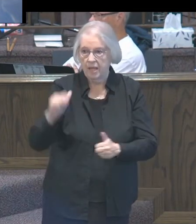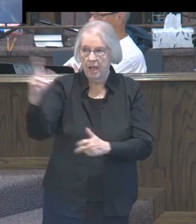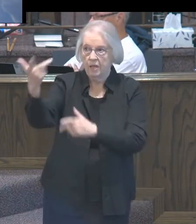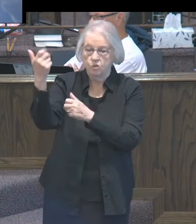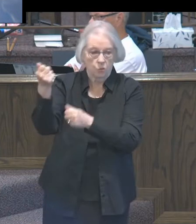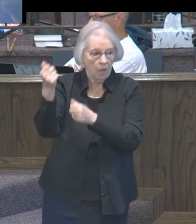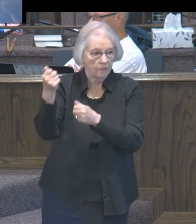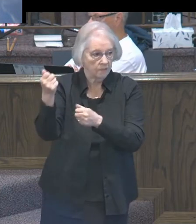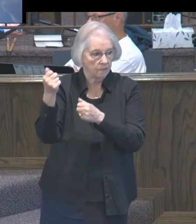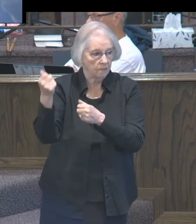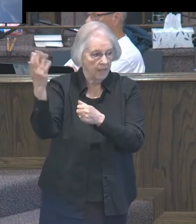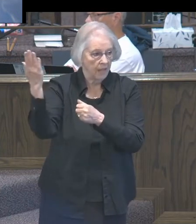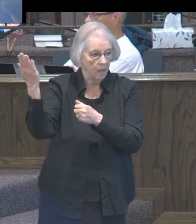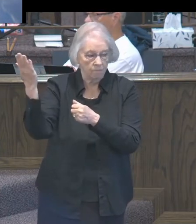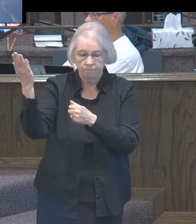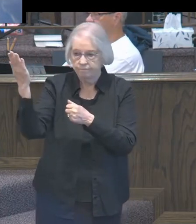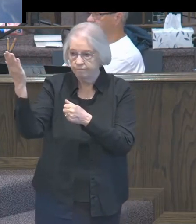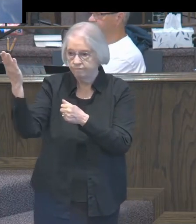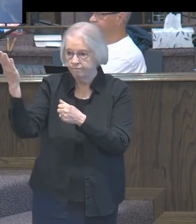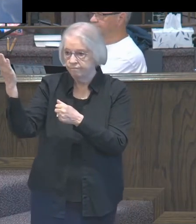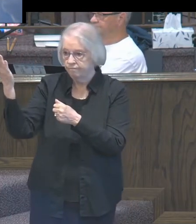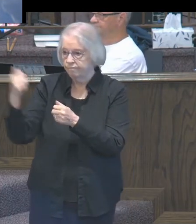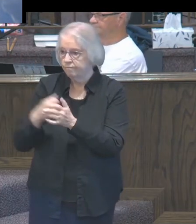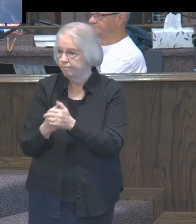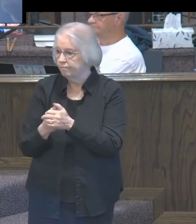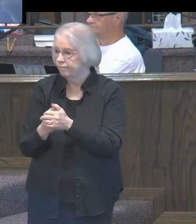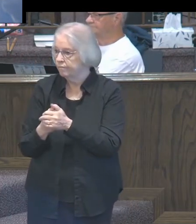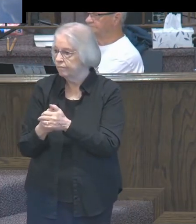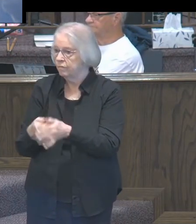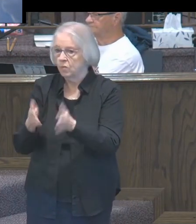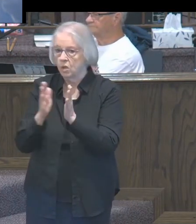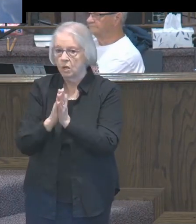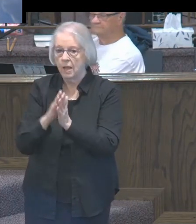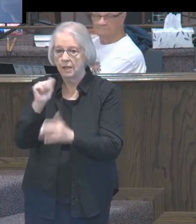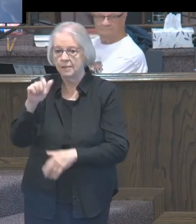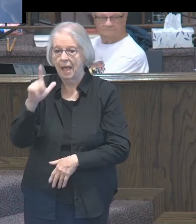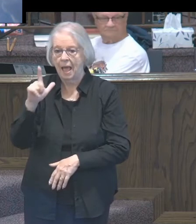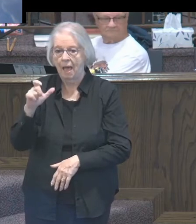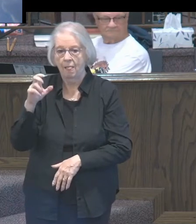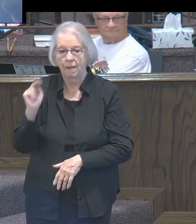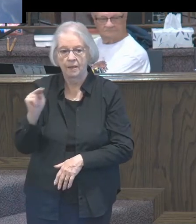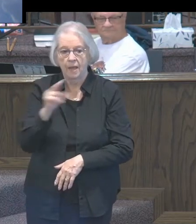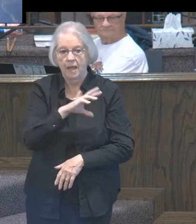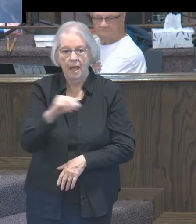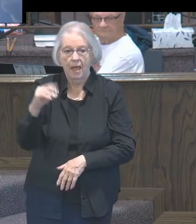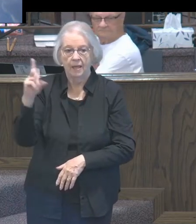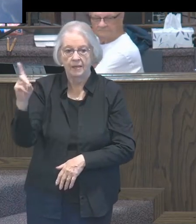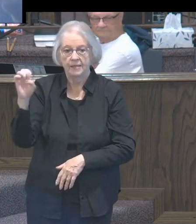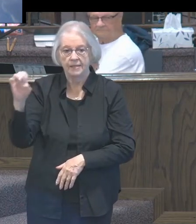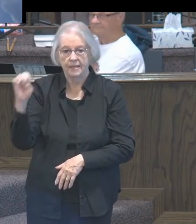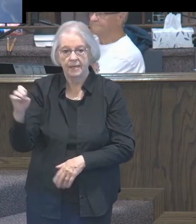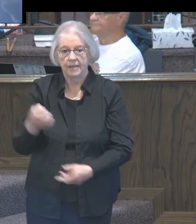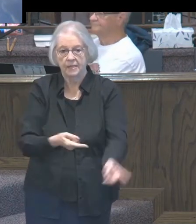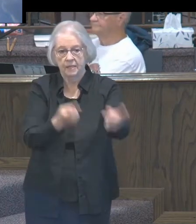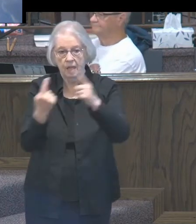anxiety and other issues. I'm going to ask Alan and Deanna Bourne if they would come to the front